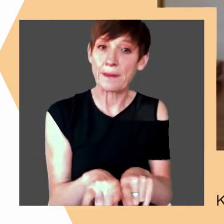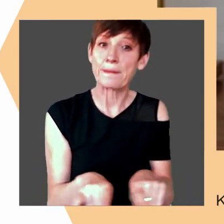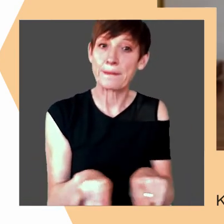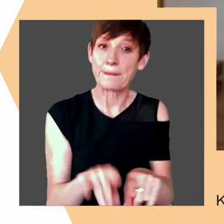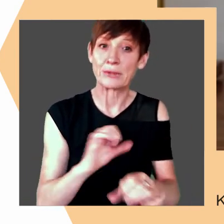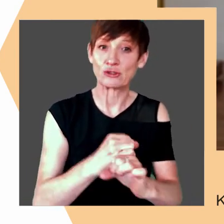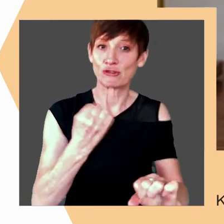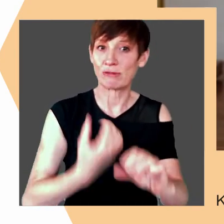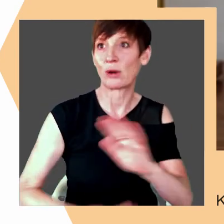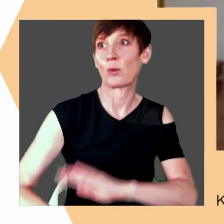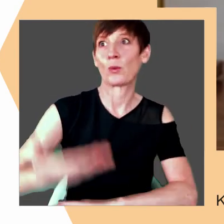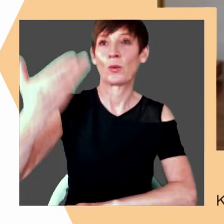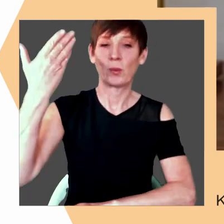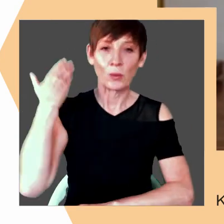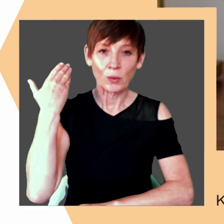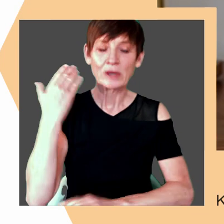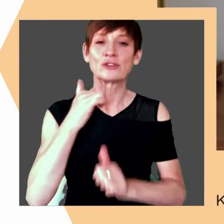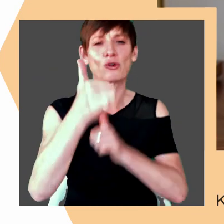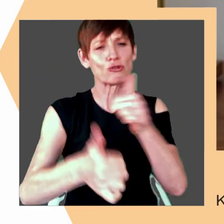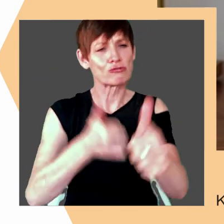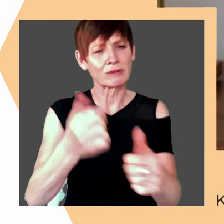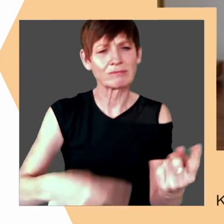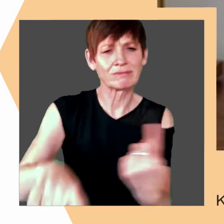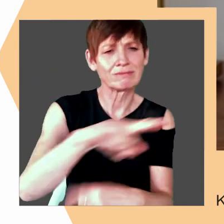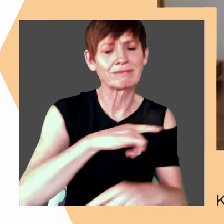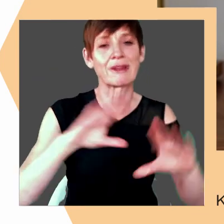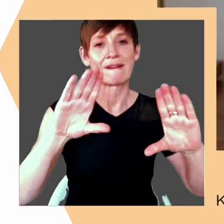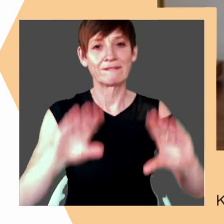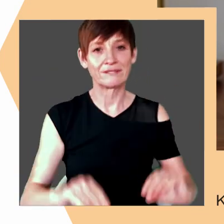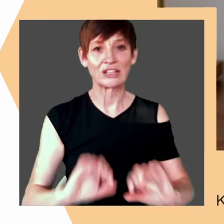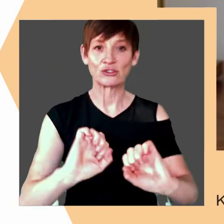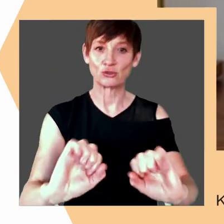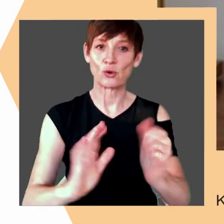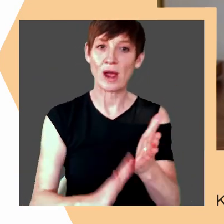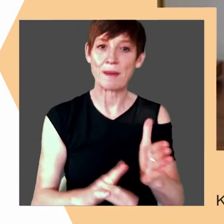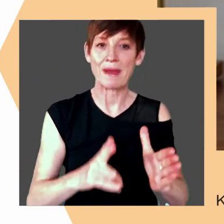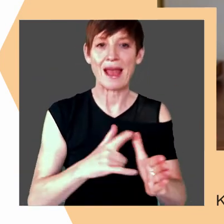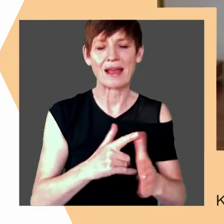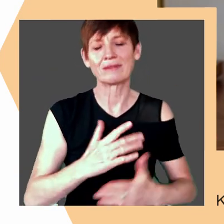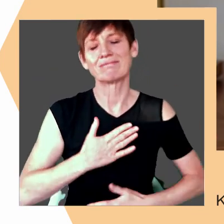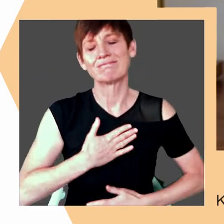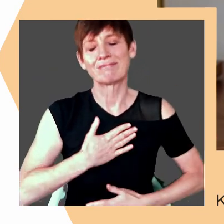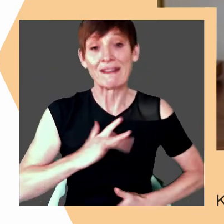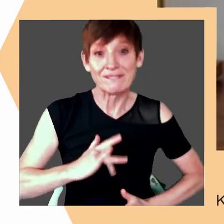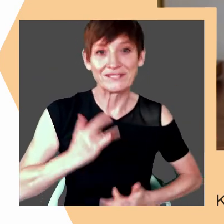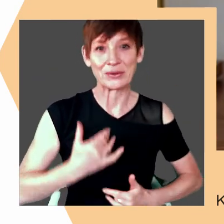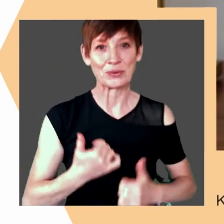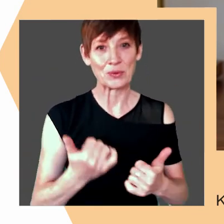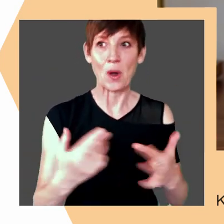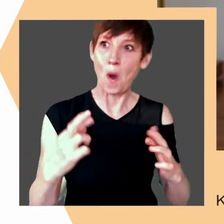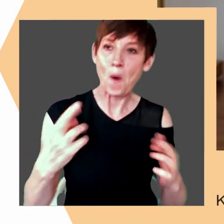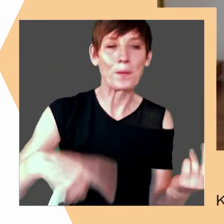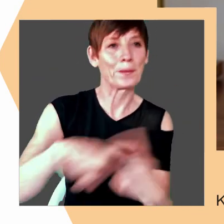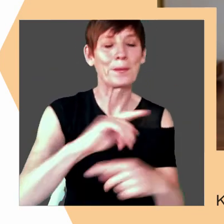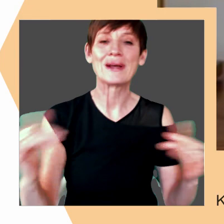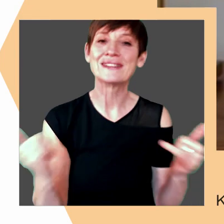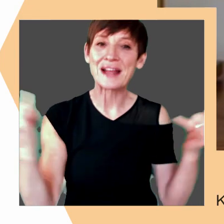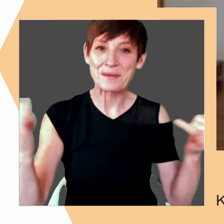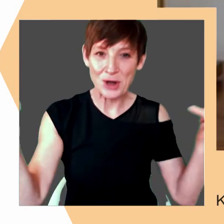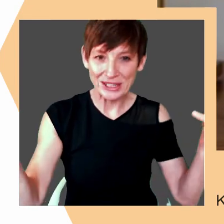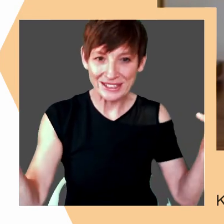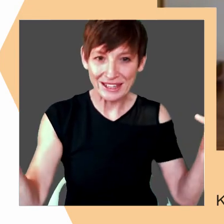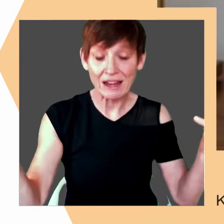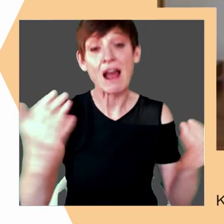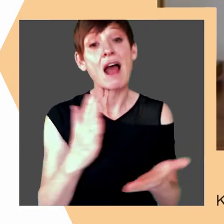So congratulations to all of you that have completed your masters. It's such a brilliant feeling and I hope you're celebrating in any way that you can. I